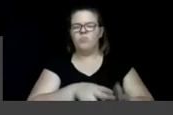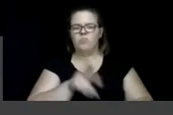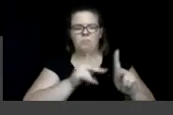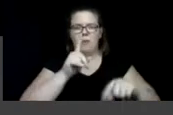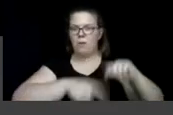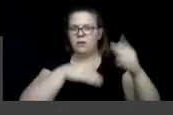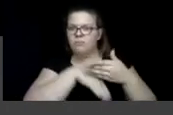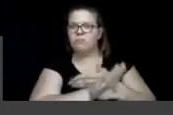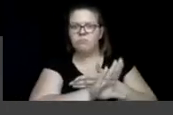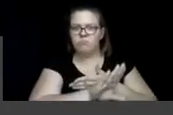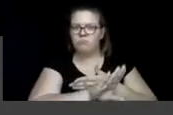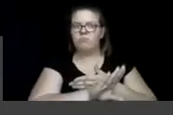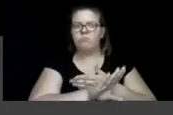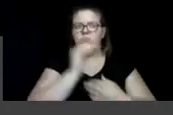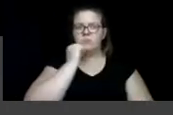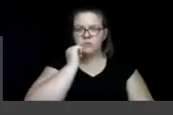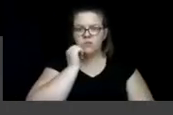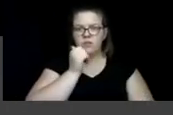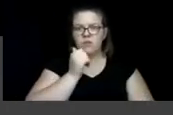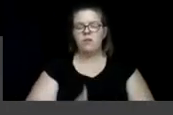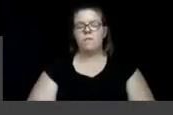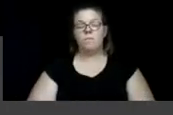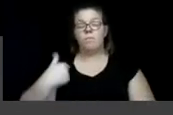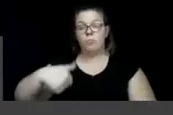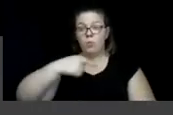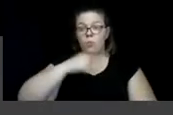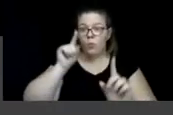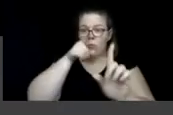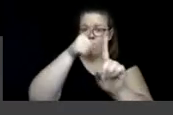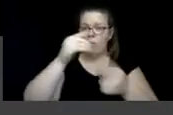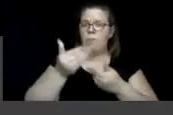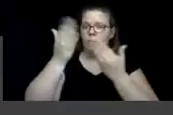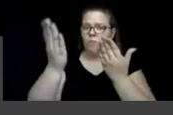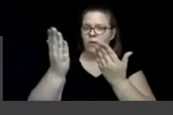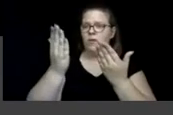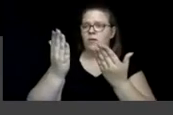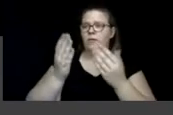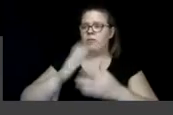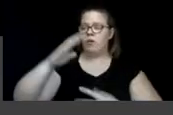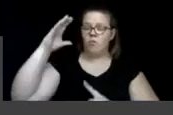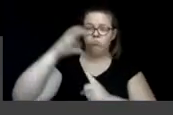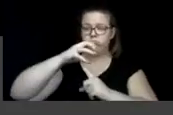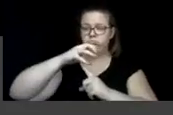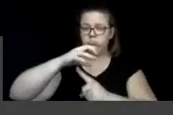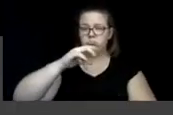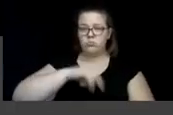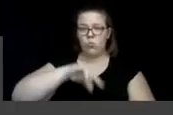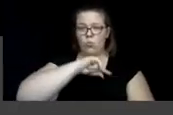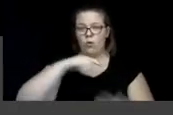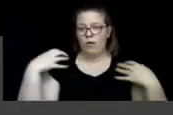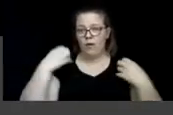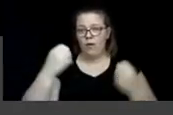coming in day to day, our goal of providing top quality healthcare did not